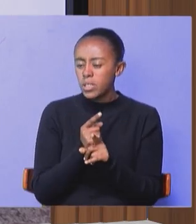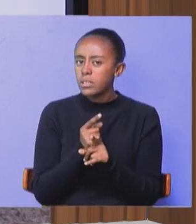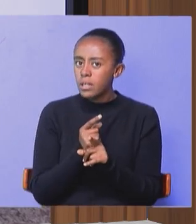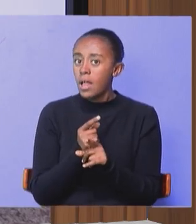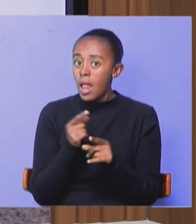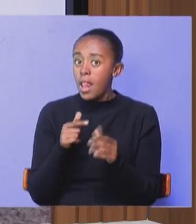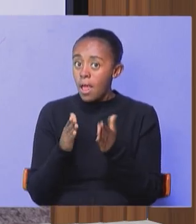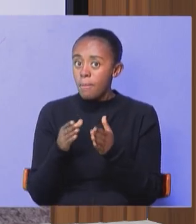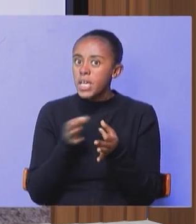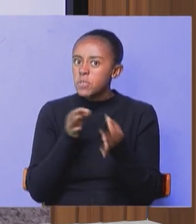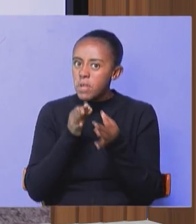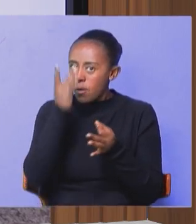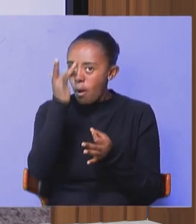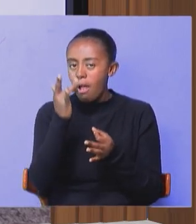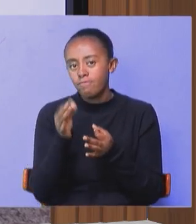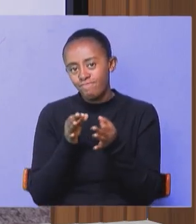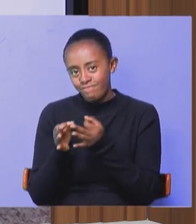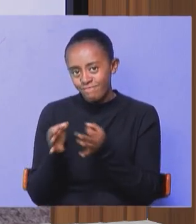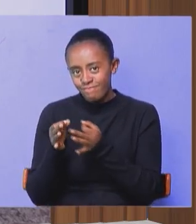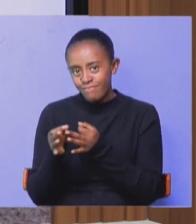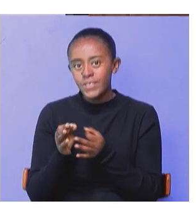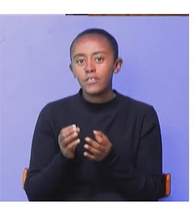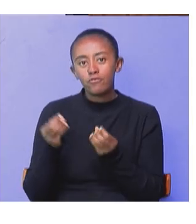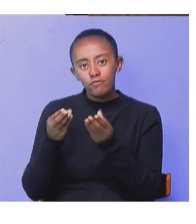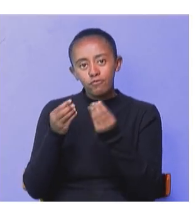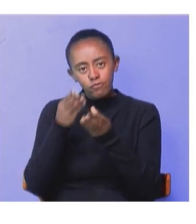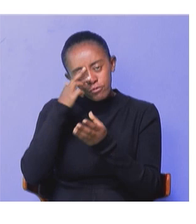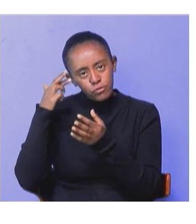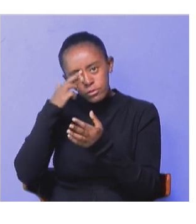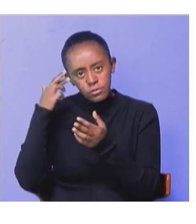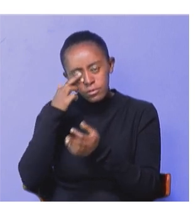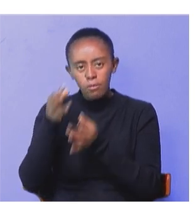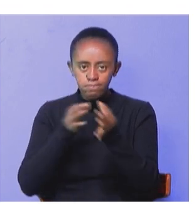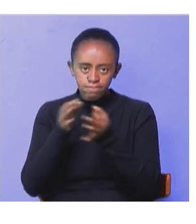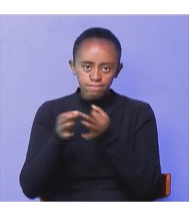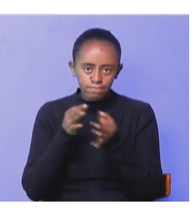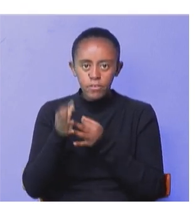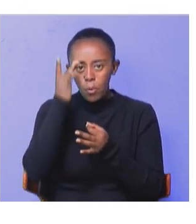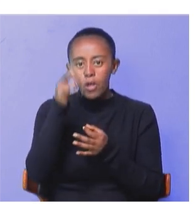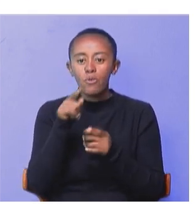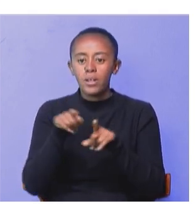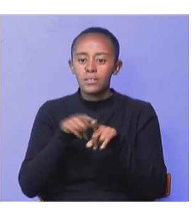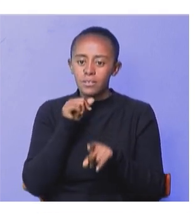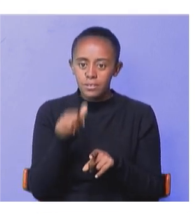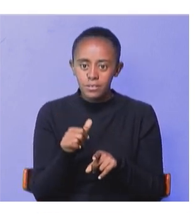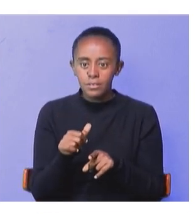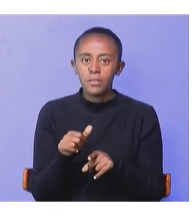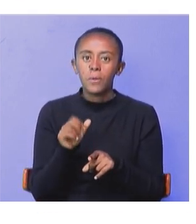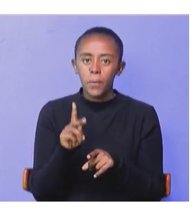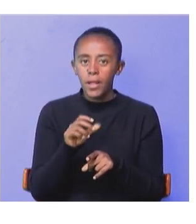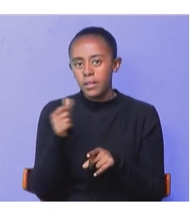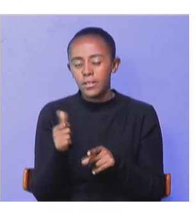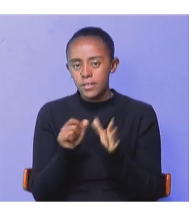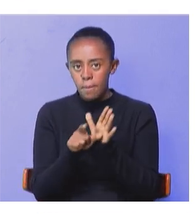okay? You are giving your reasons why you are disagreeing. Okay, let's see an